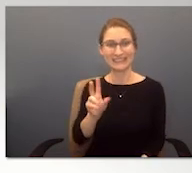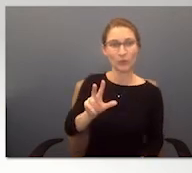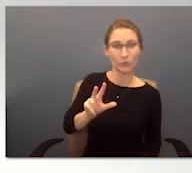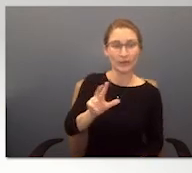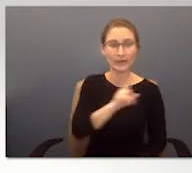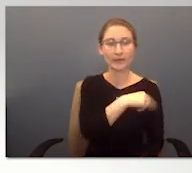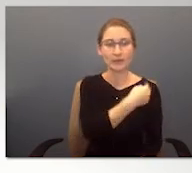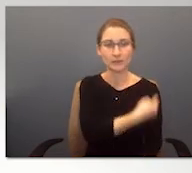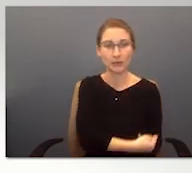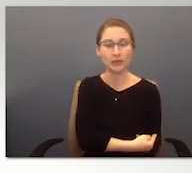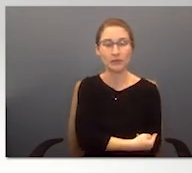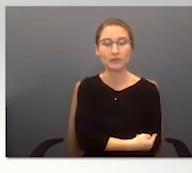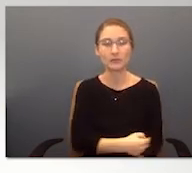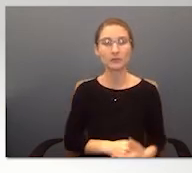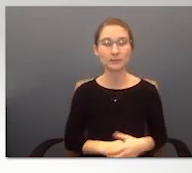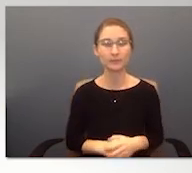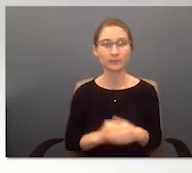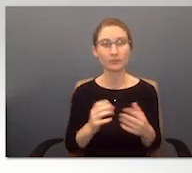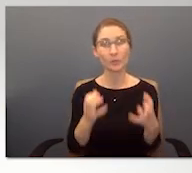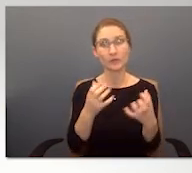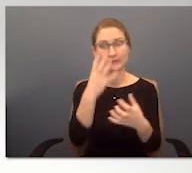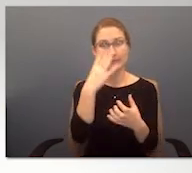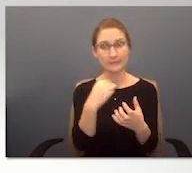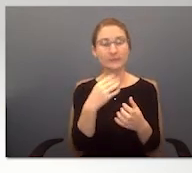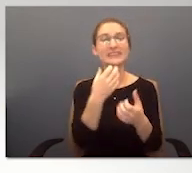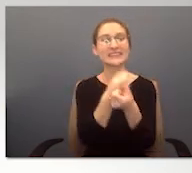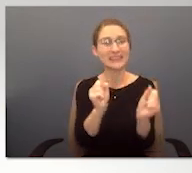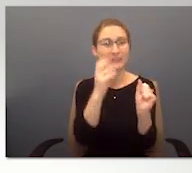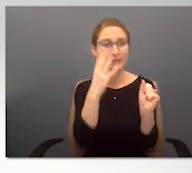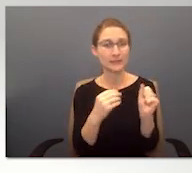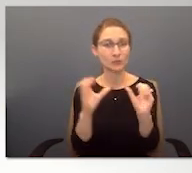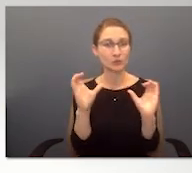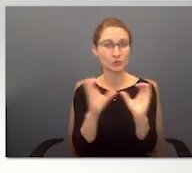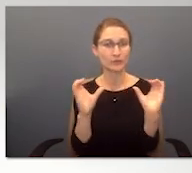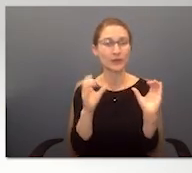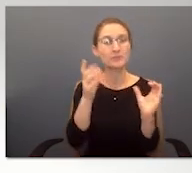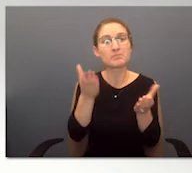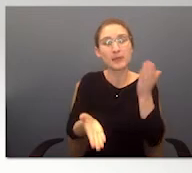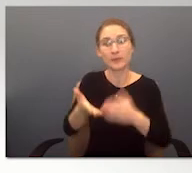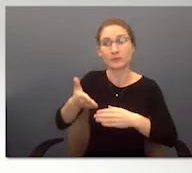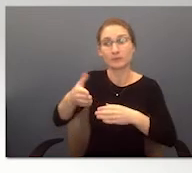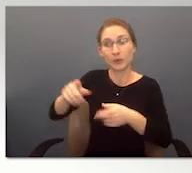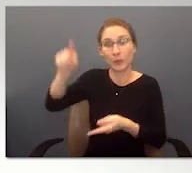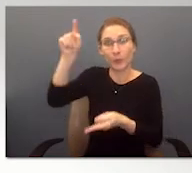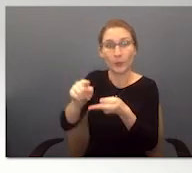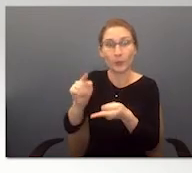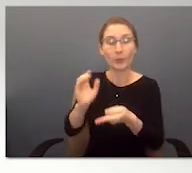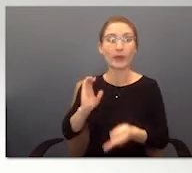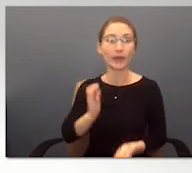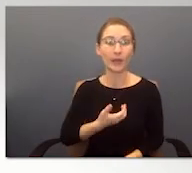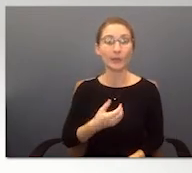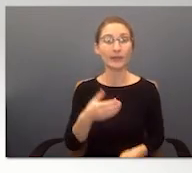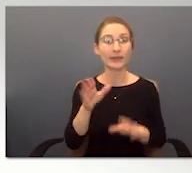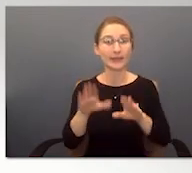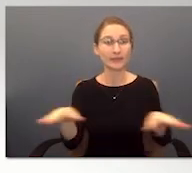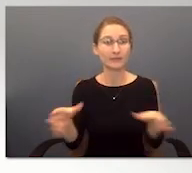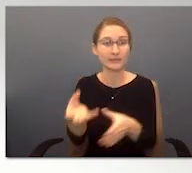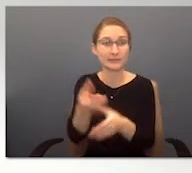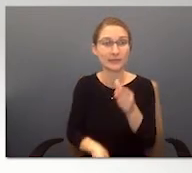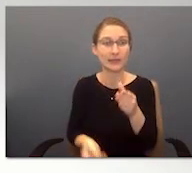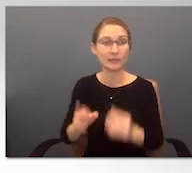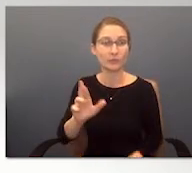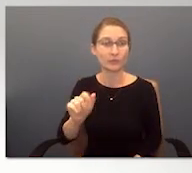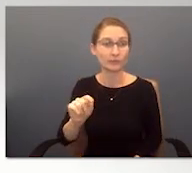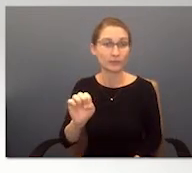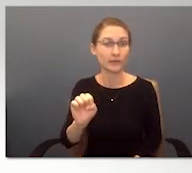those top 8 counties Safe Sleep certified. And we think that'll have an impact on our infant death rate due to suffocation. Our